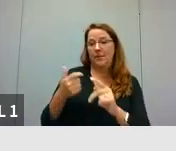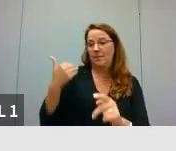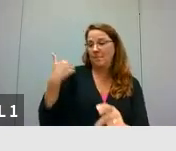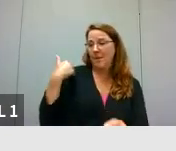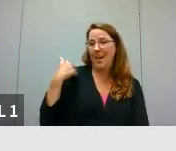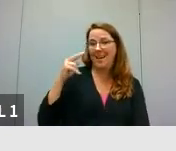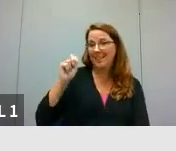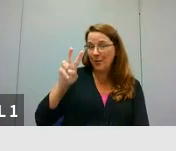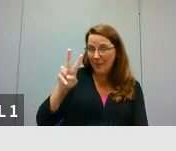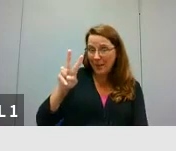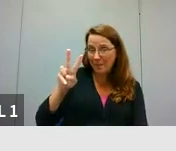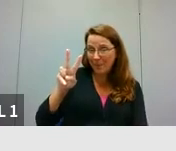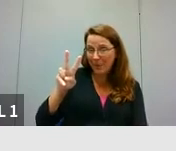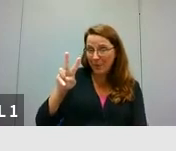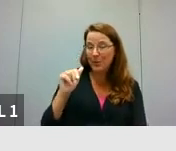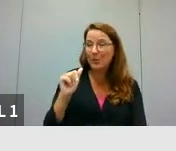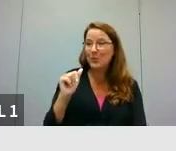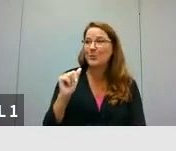in November.